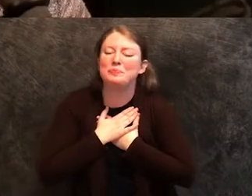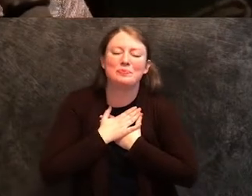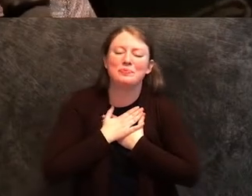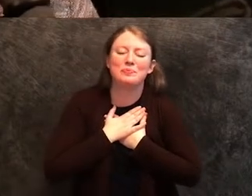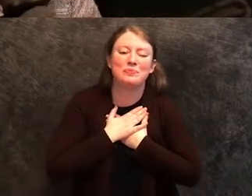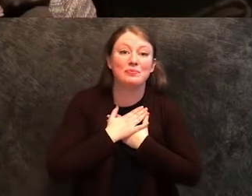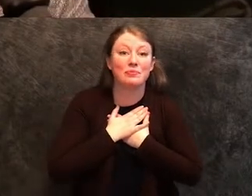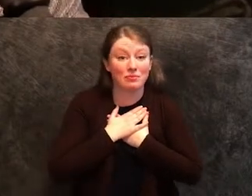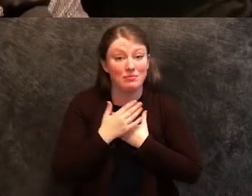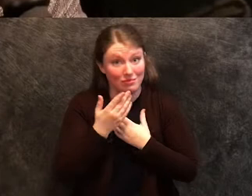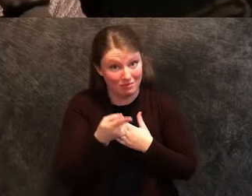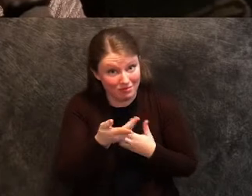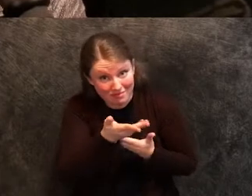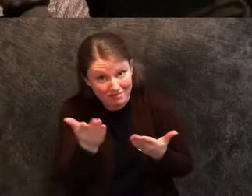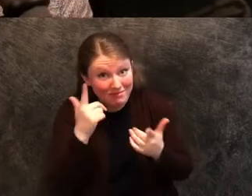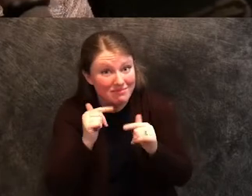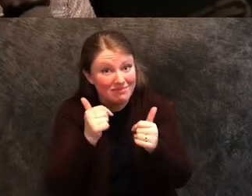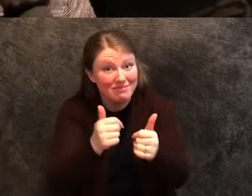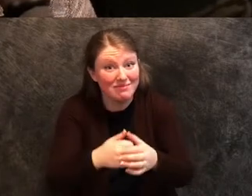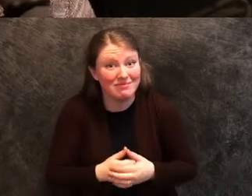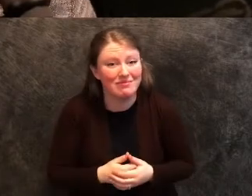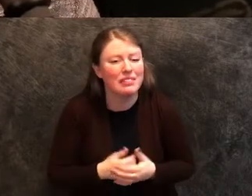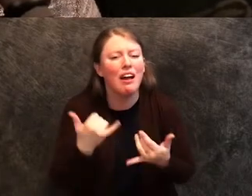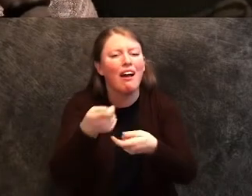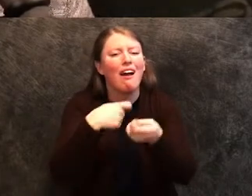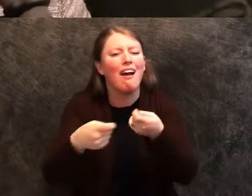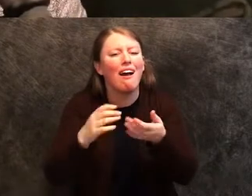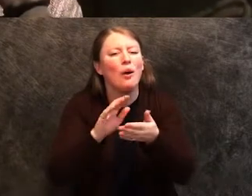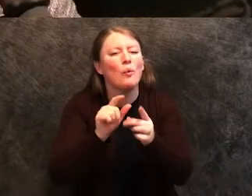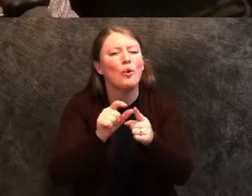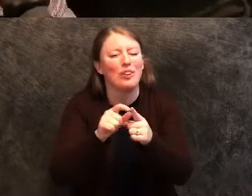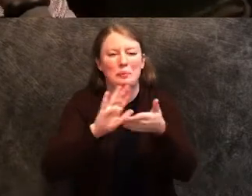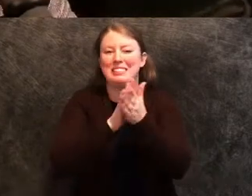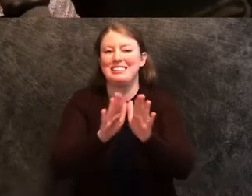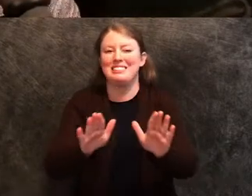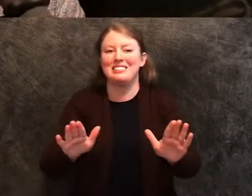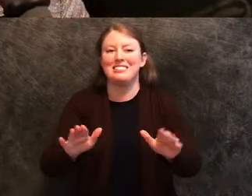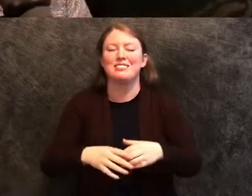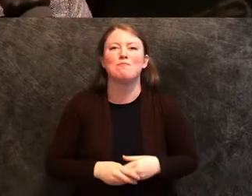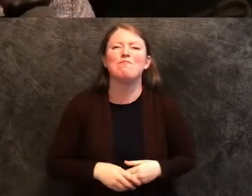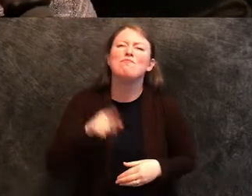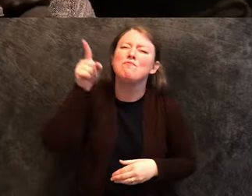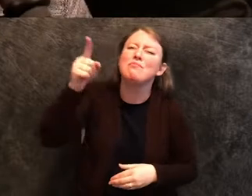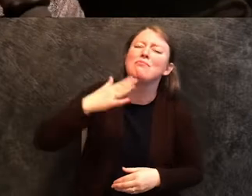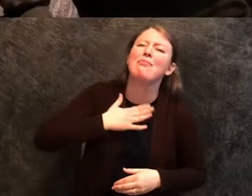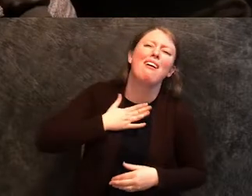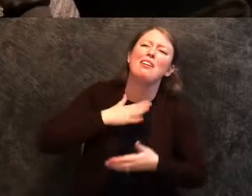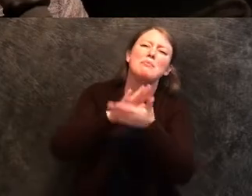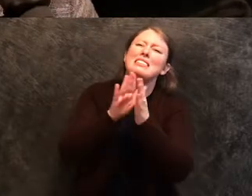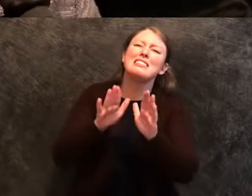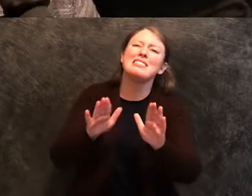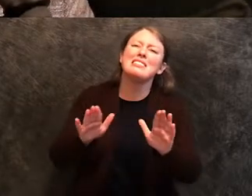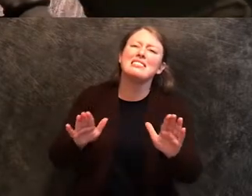Come on, this time say, you are my peace. Peace that surpasses all